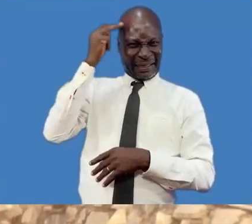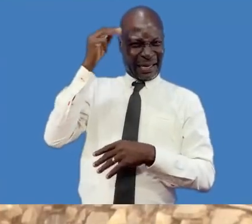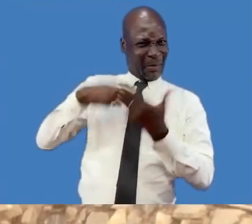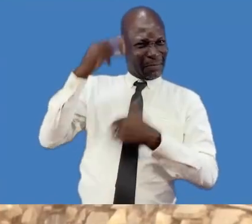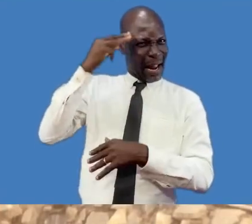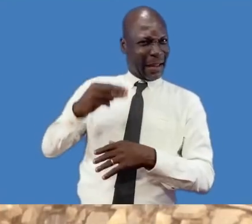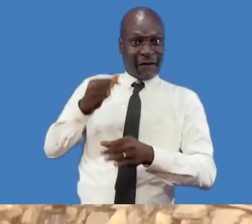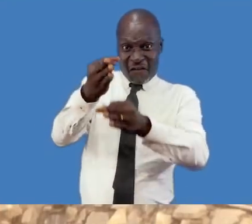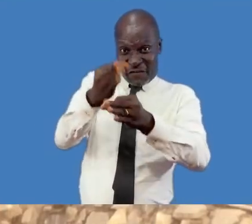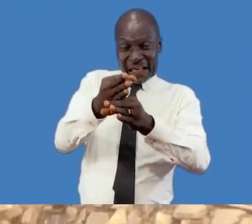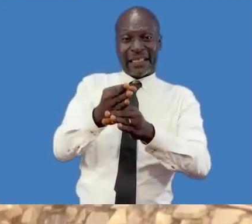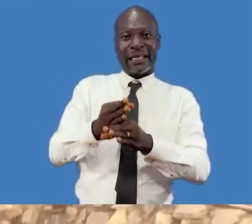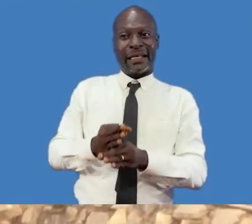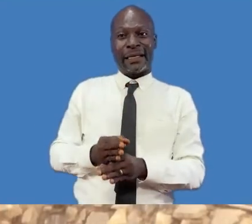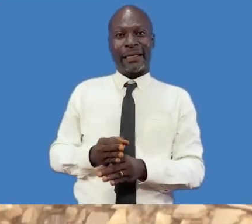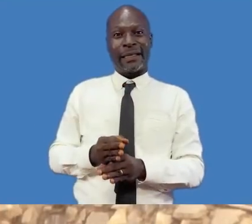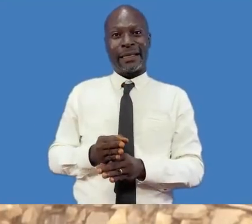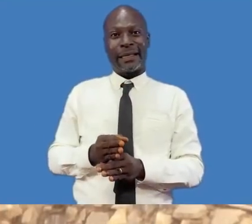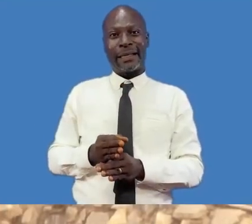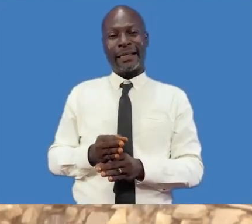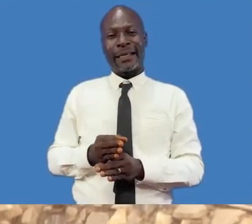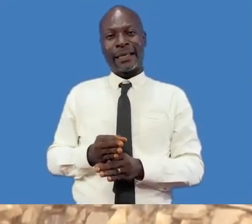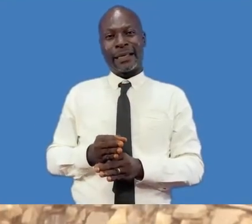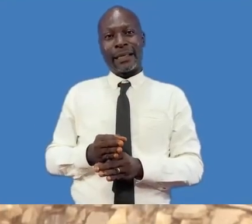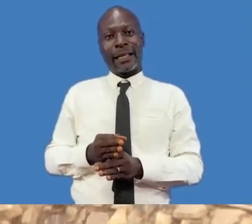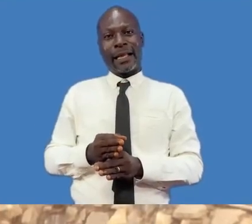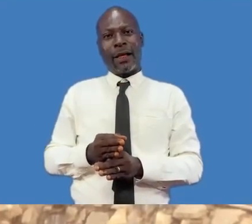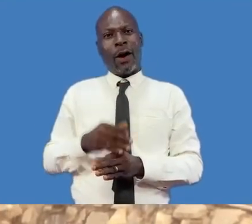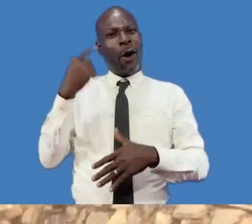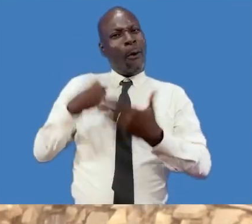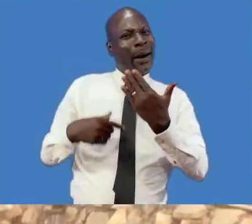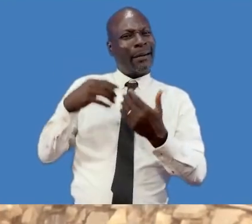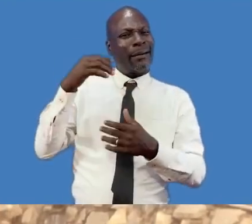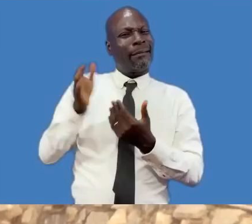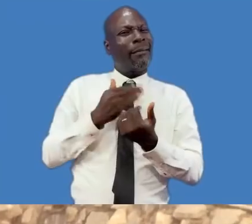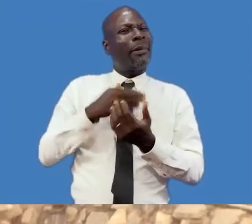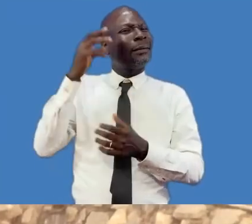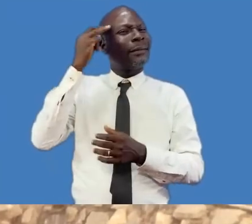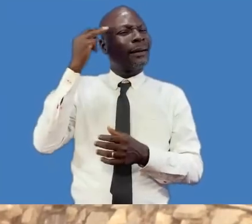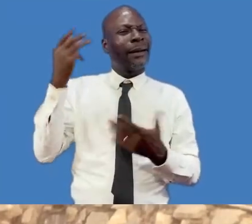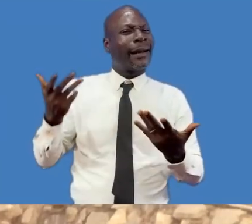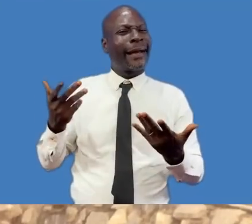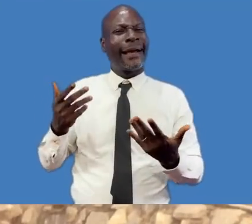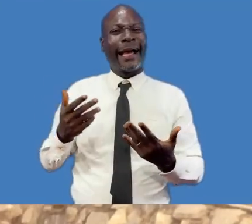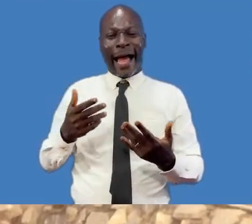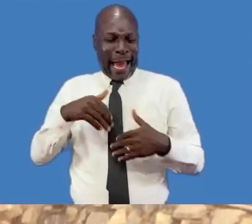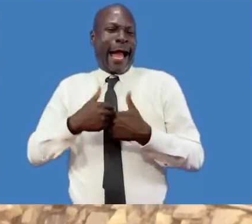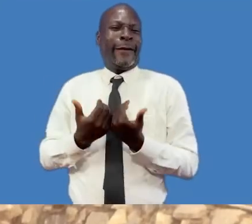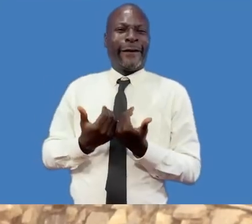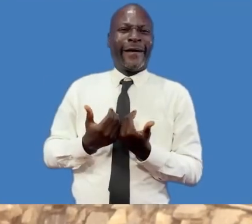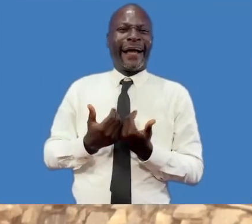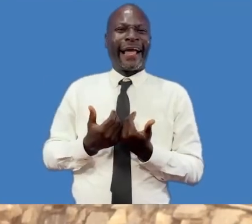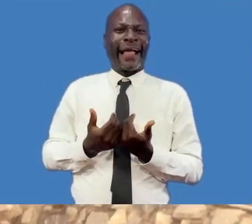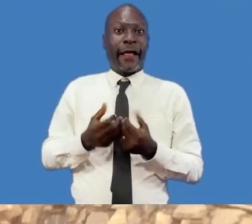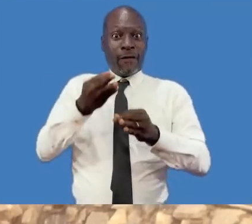common sense yeah me tell bisa no after all how common is common sense to the common man eh